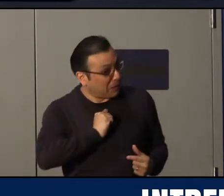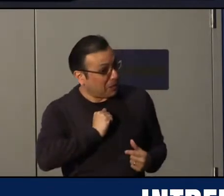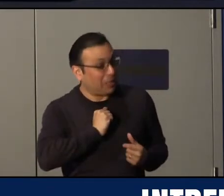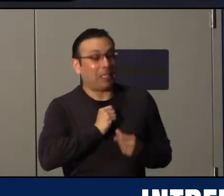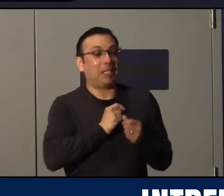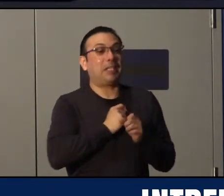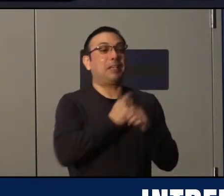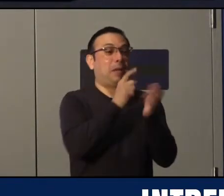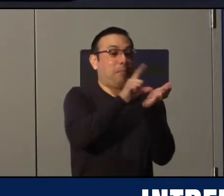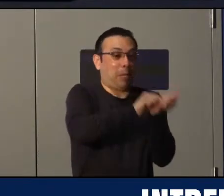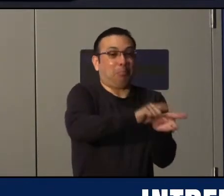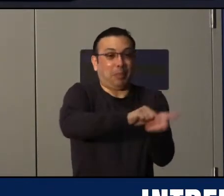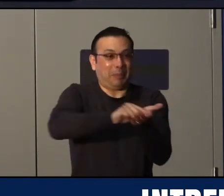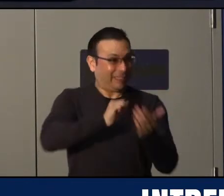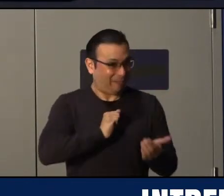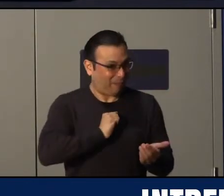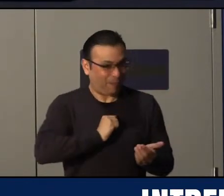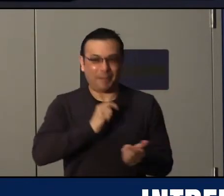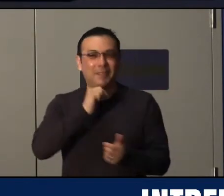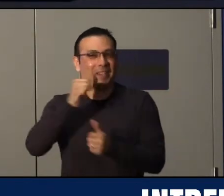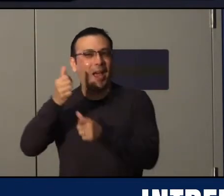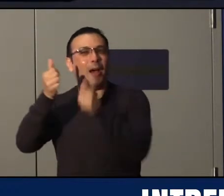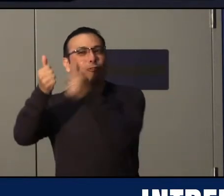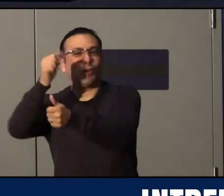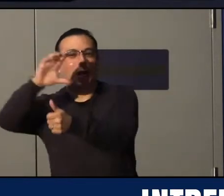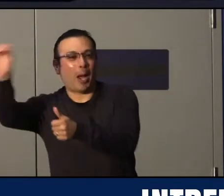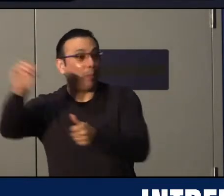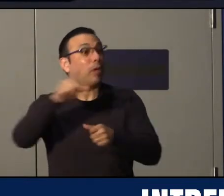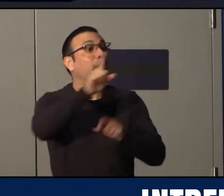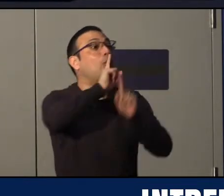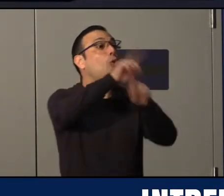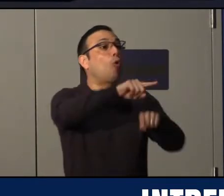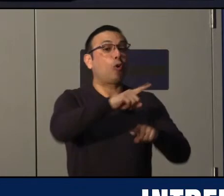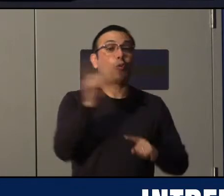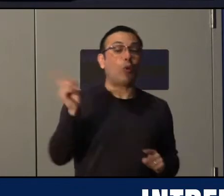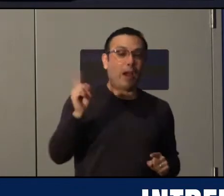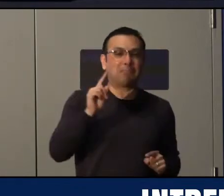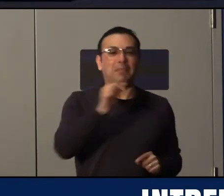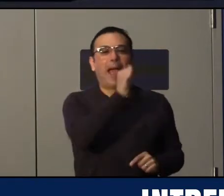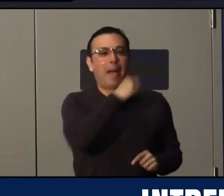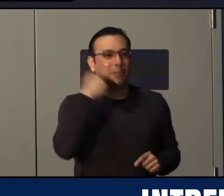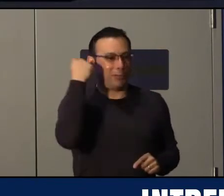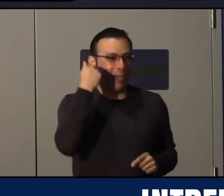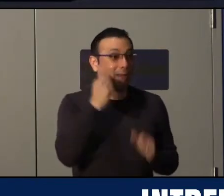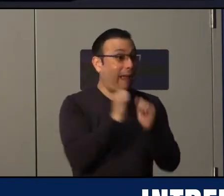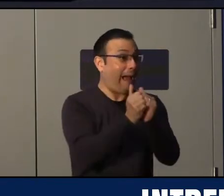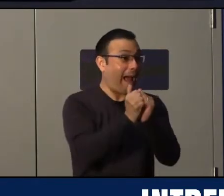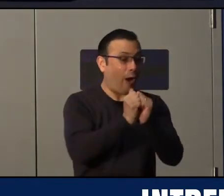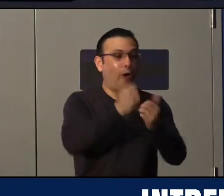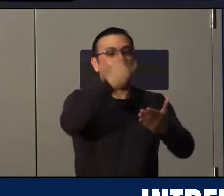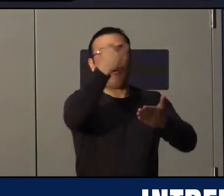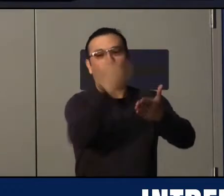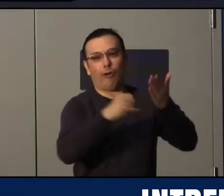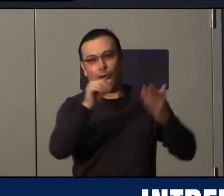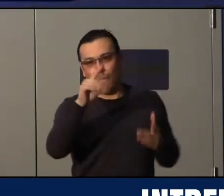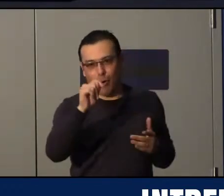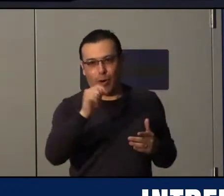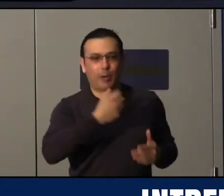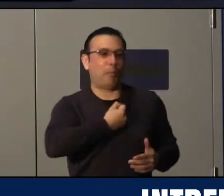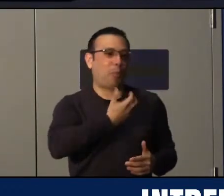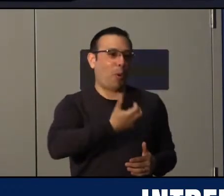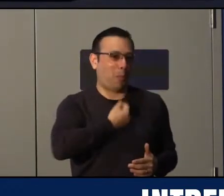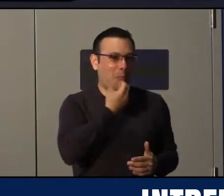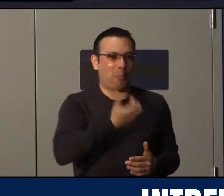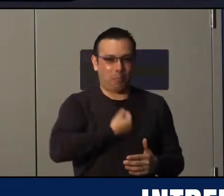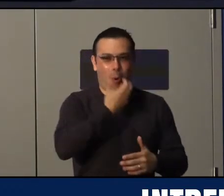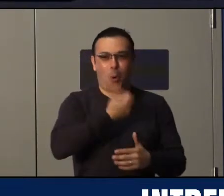get it on Amazon. But yeah, thank you. It's a book of art and poetry. Nice, very nice. All right, so